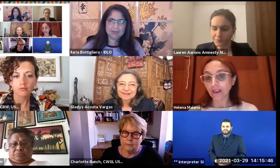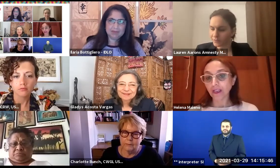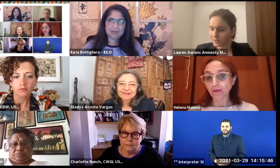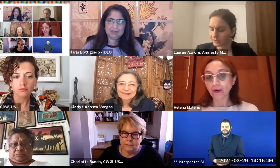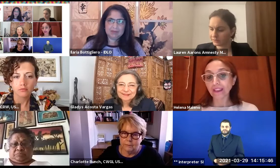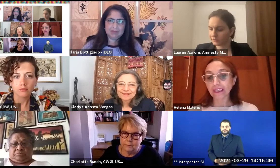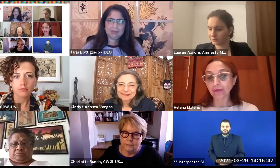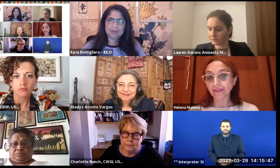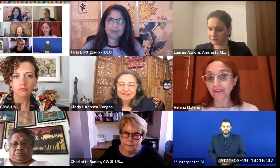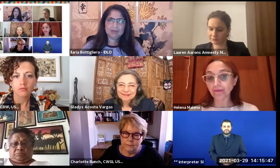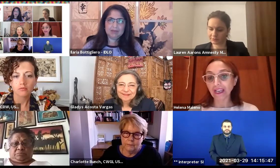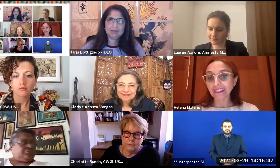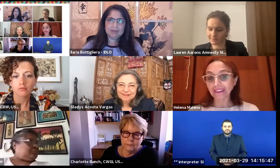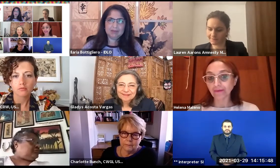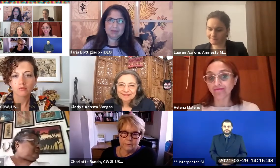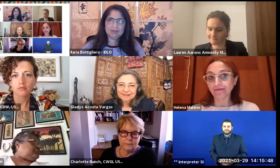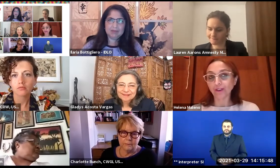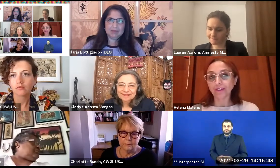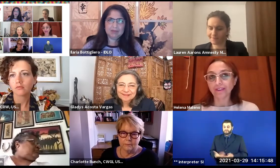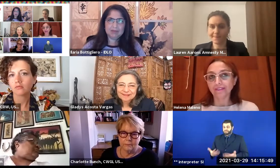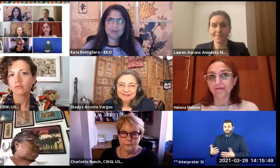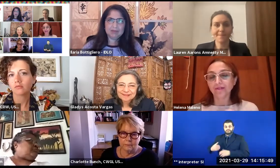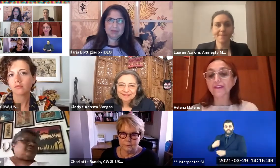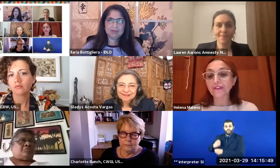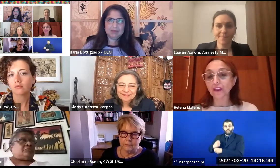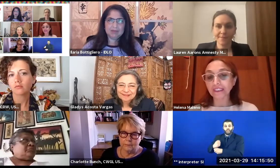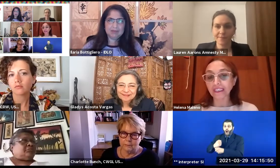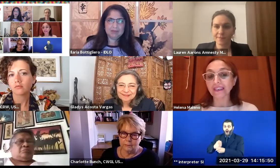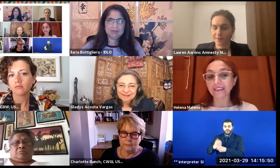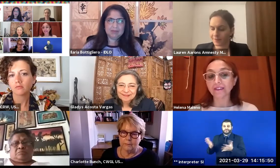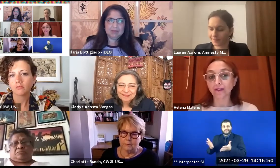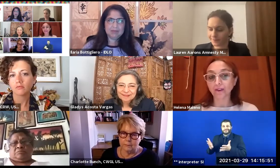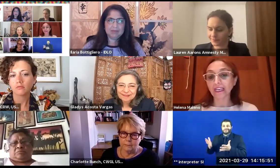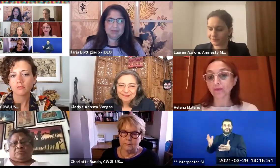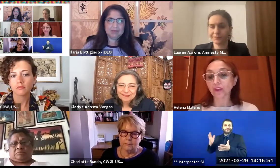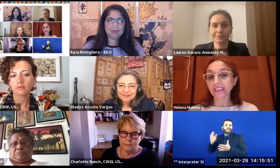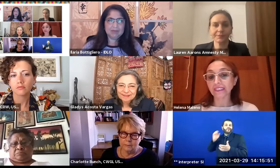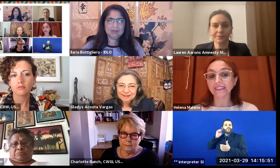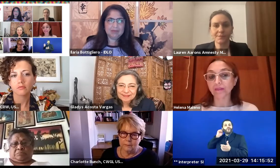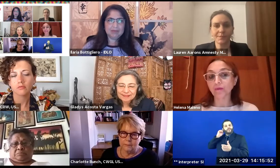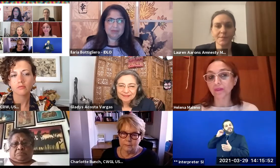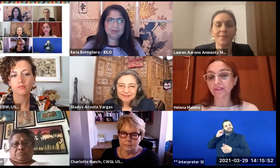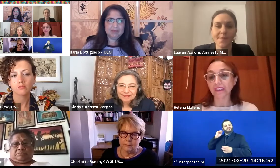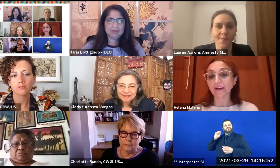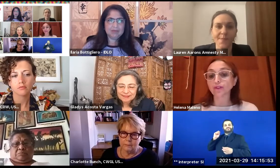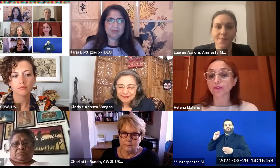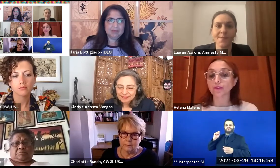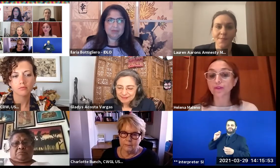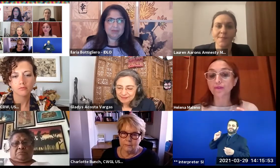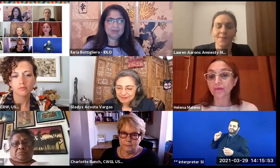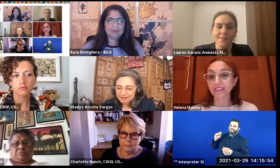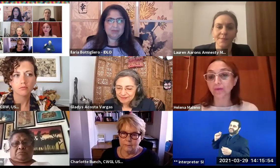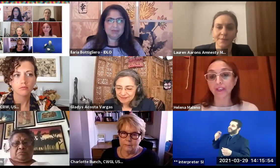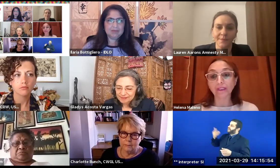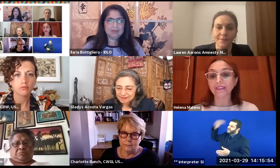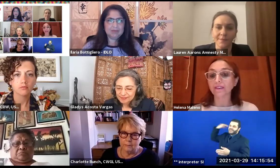¿no? Una de las principales, ¿no?, fricciones que hay dentro de las mujeres en este momento es la construcción